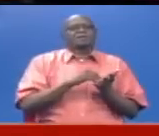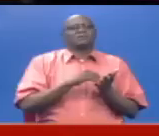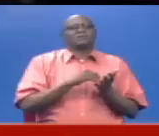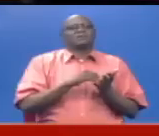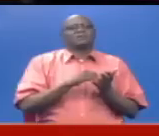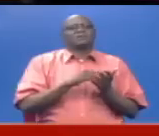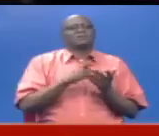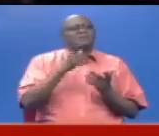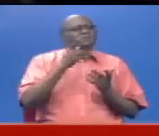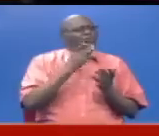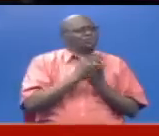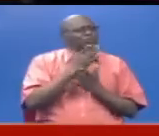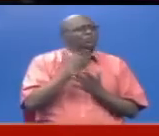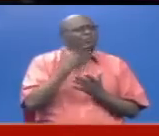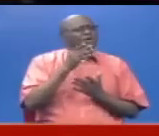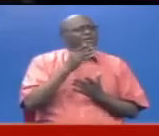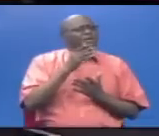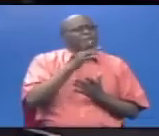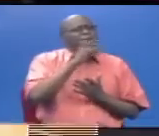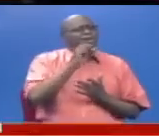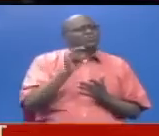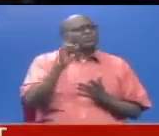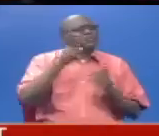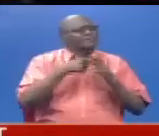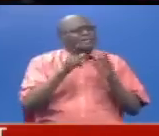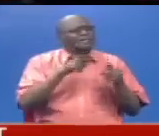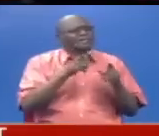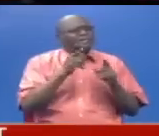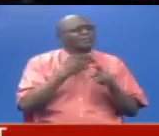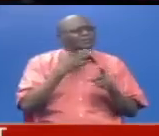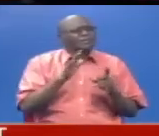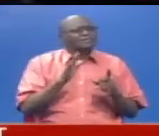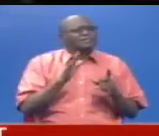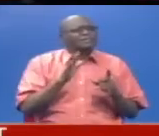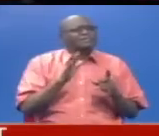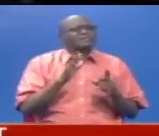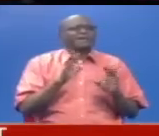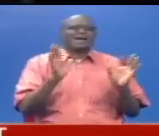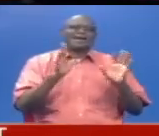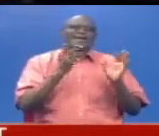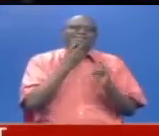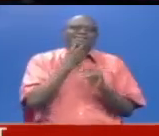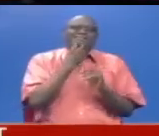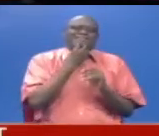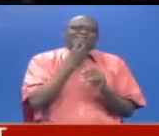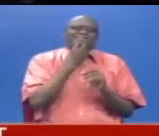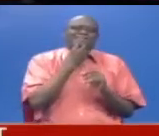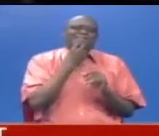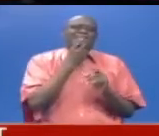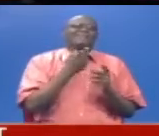Manchester? No, I'm just kidding, because I know now we can't remove our eyes from that.